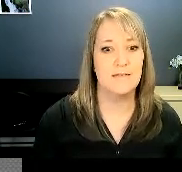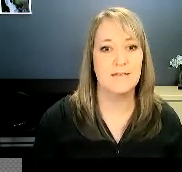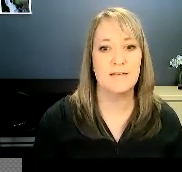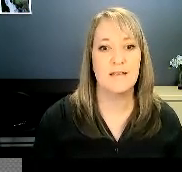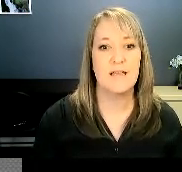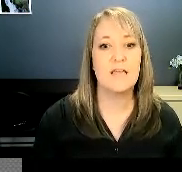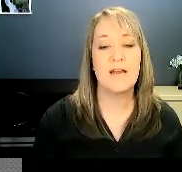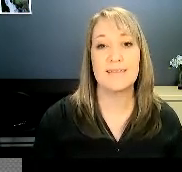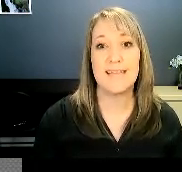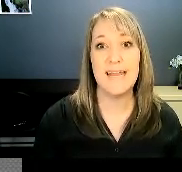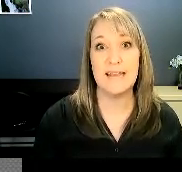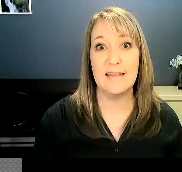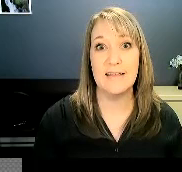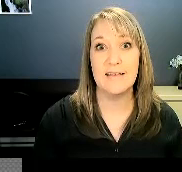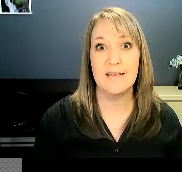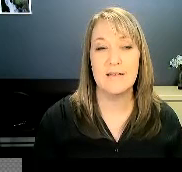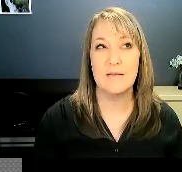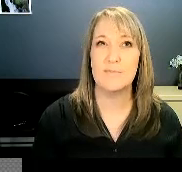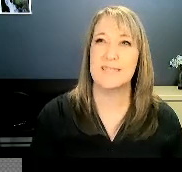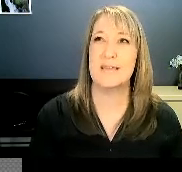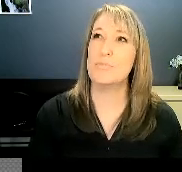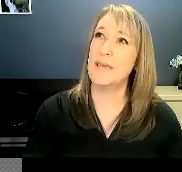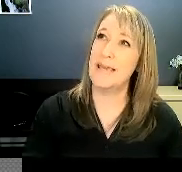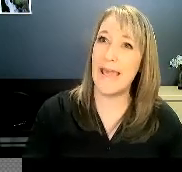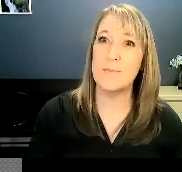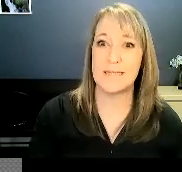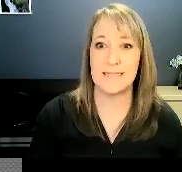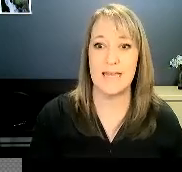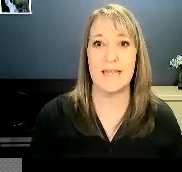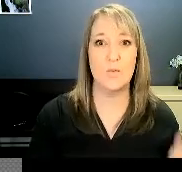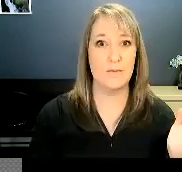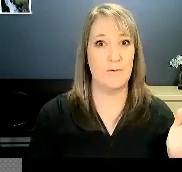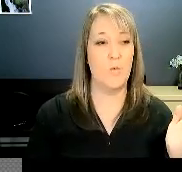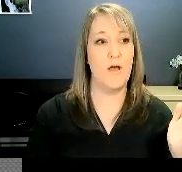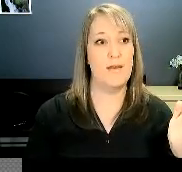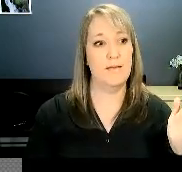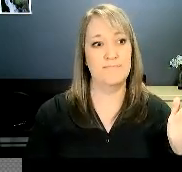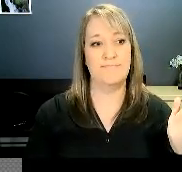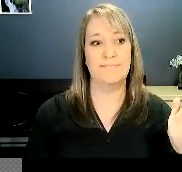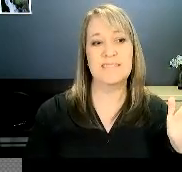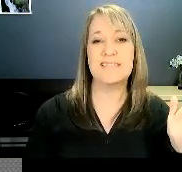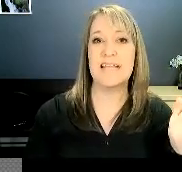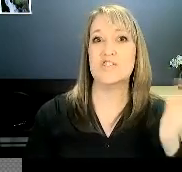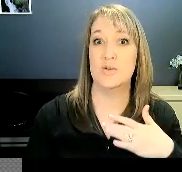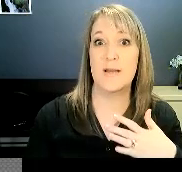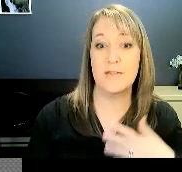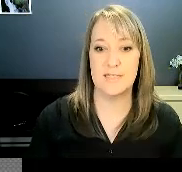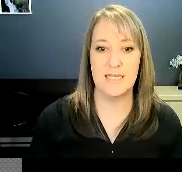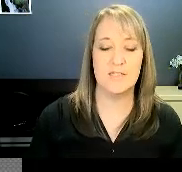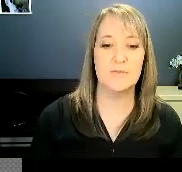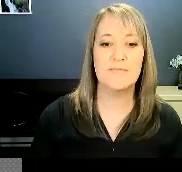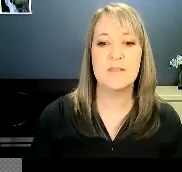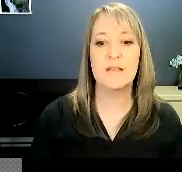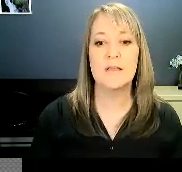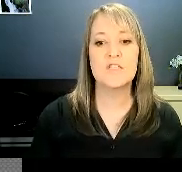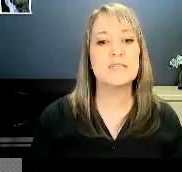arrived. He got excited means he became excited. He went from one stage to another